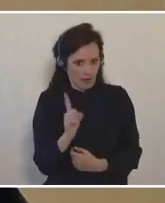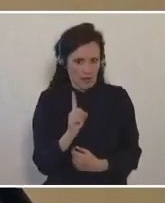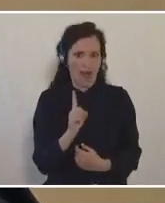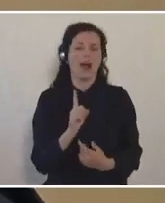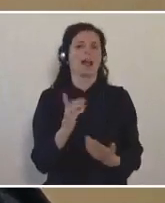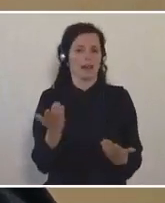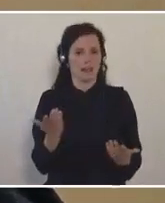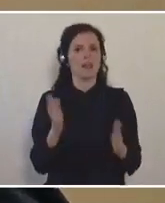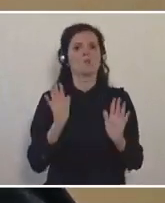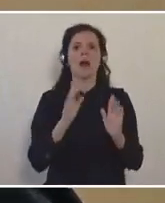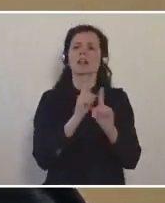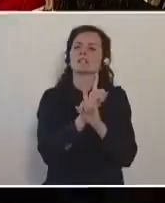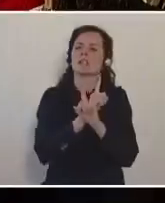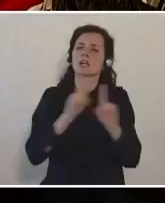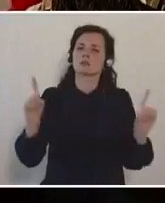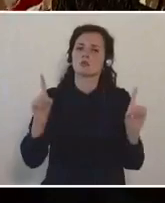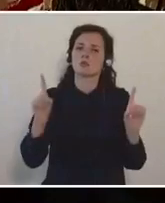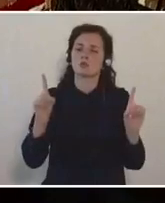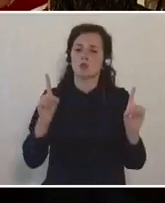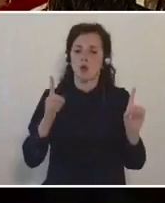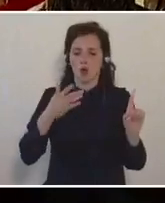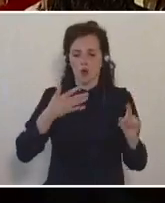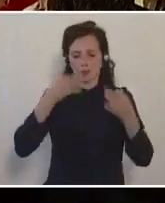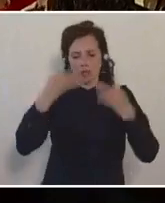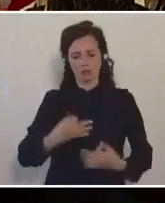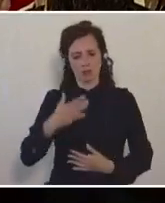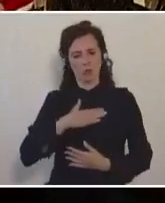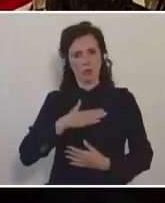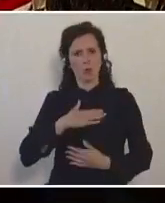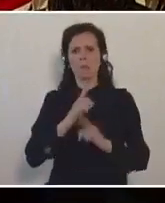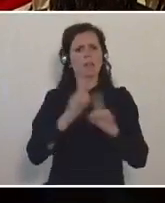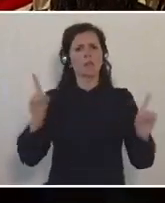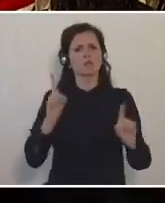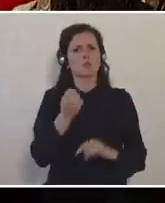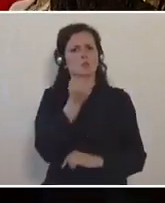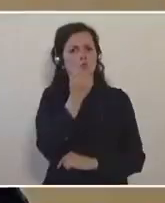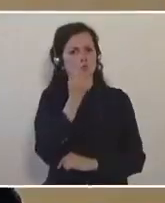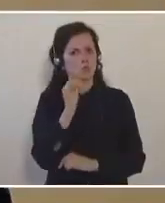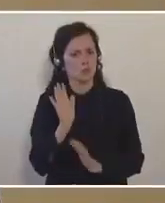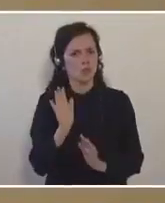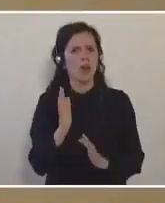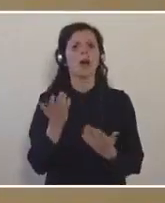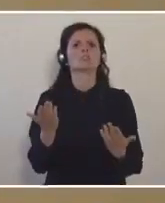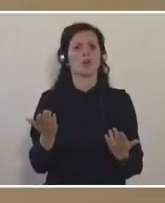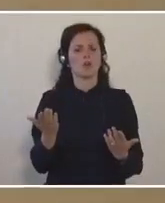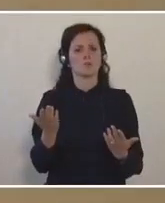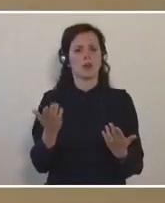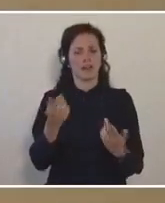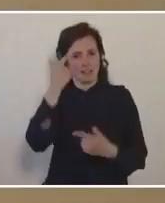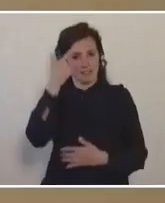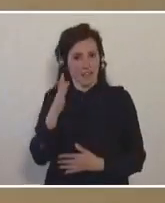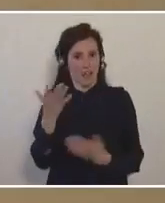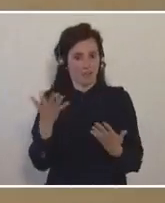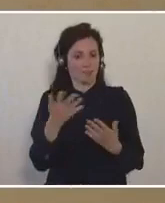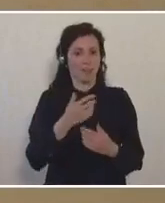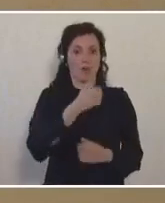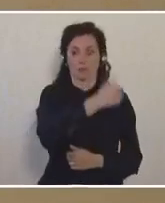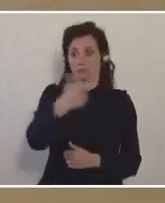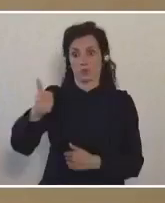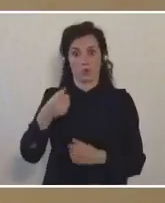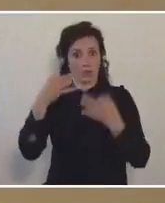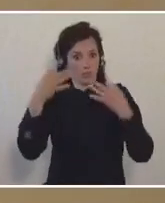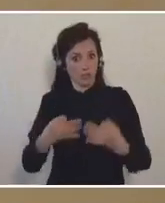understandable political imperatives to take care of your own citizens, and it maybe even has an element of human